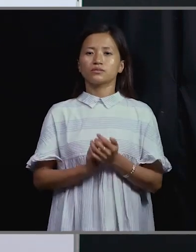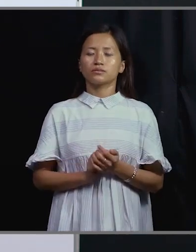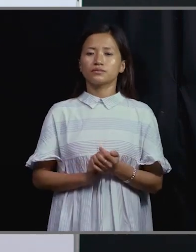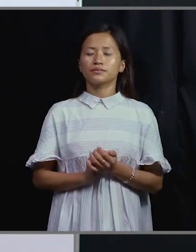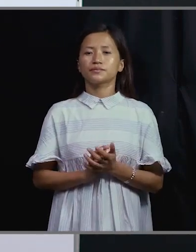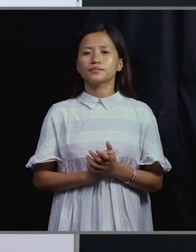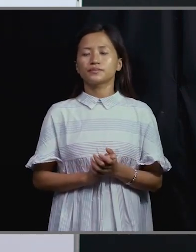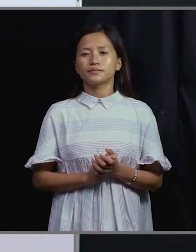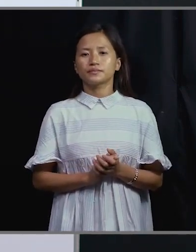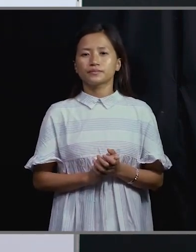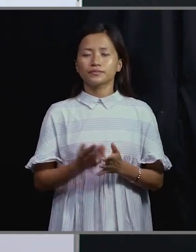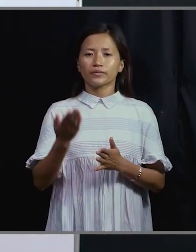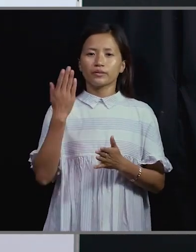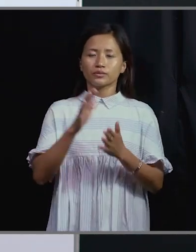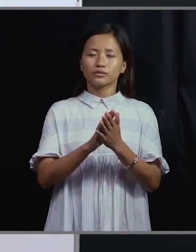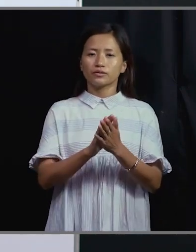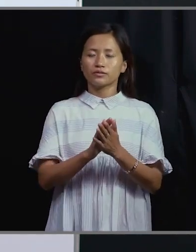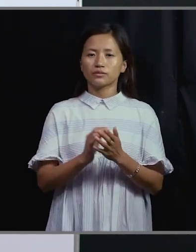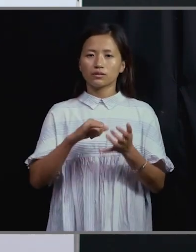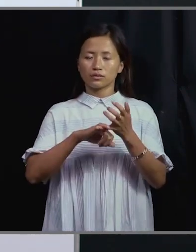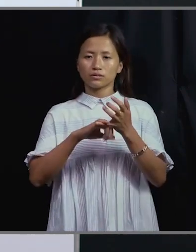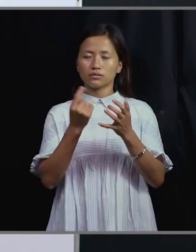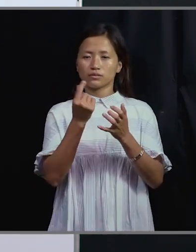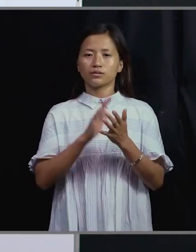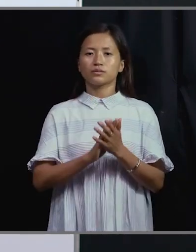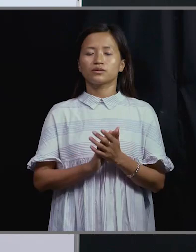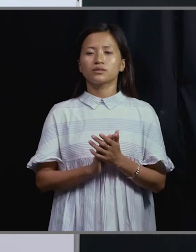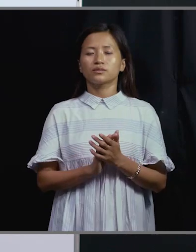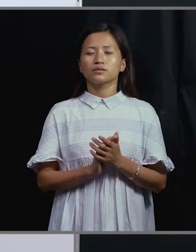Now, in the presence of sodium metal